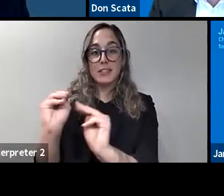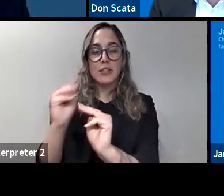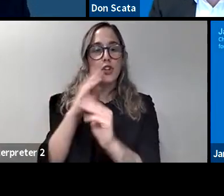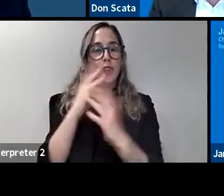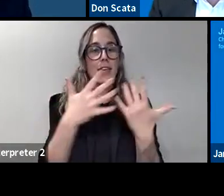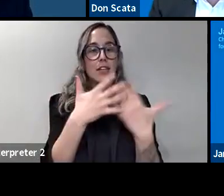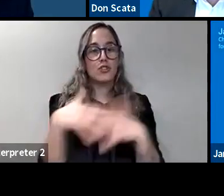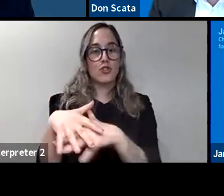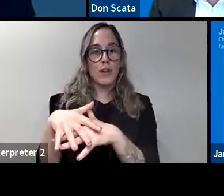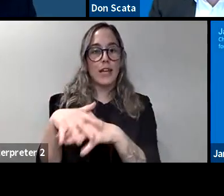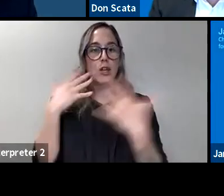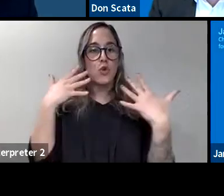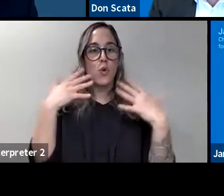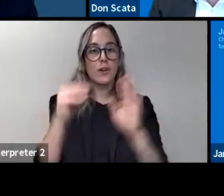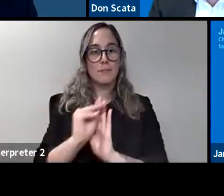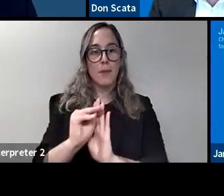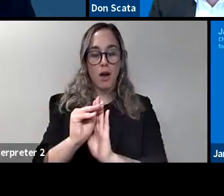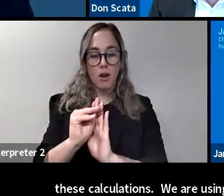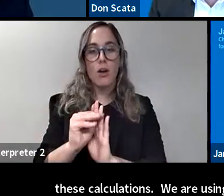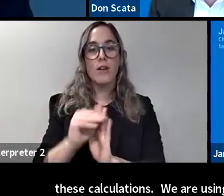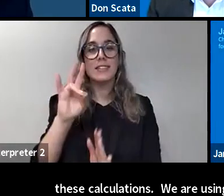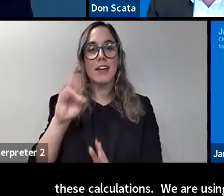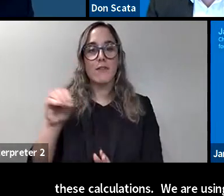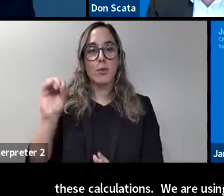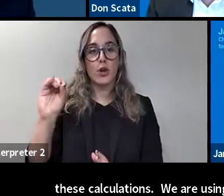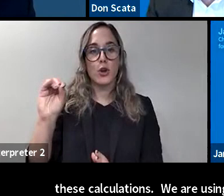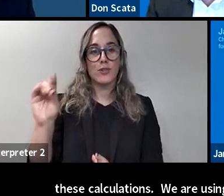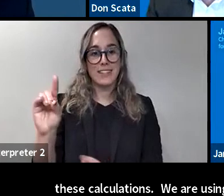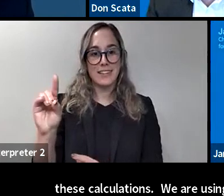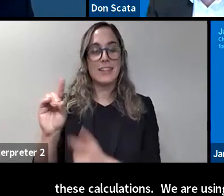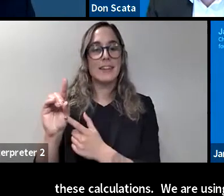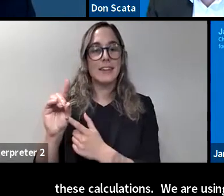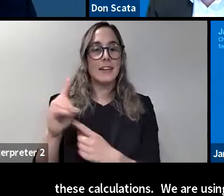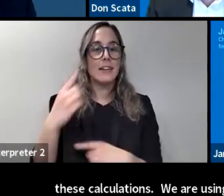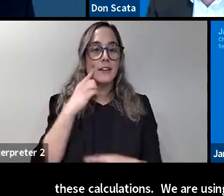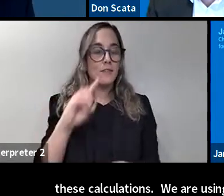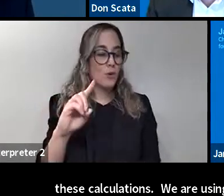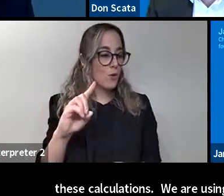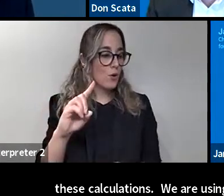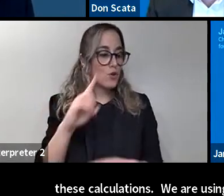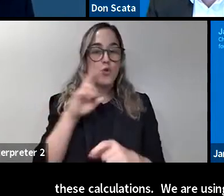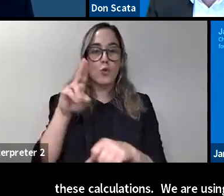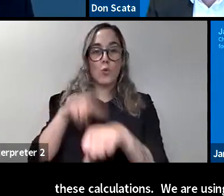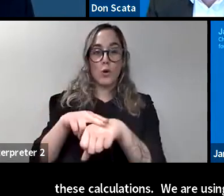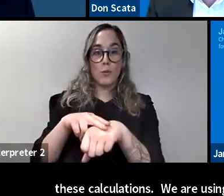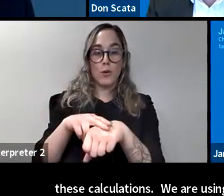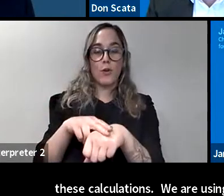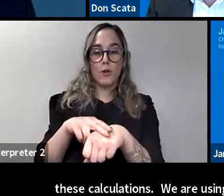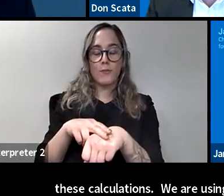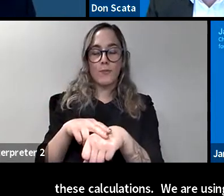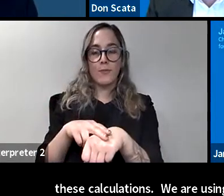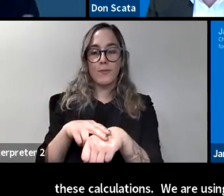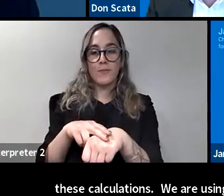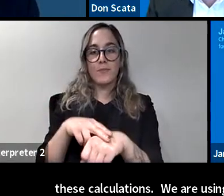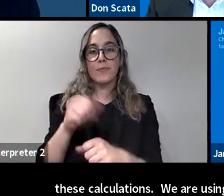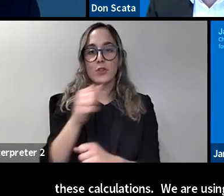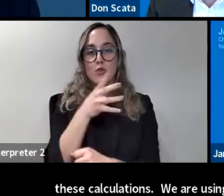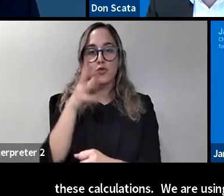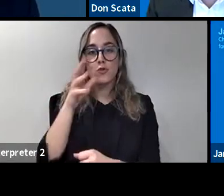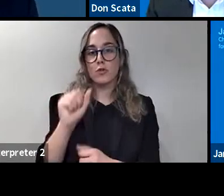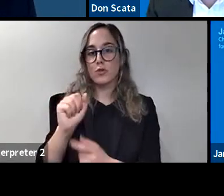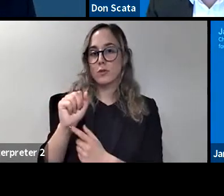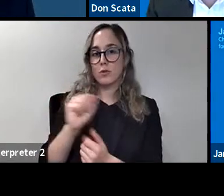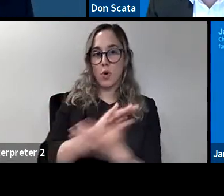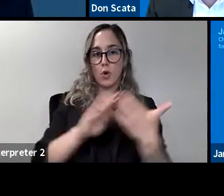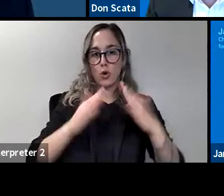noise model, 7.0D, for a normal urban or suburban or